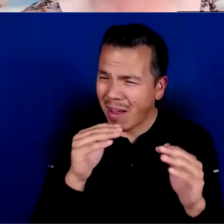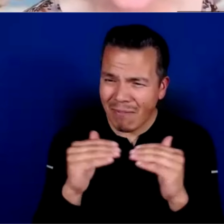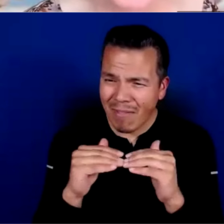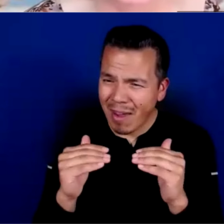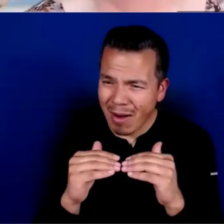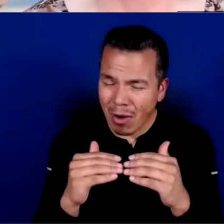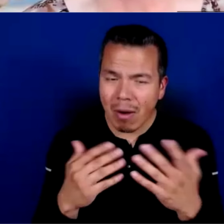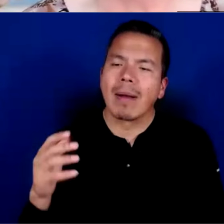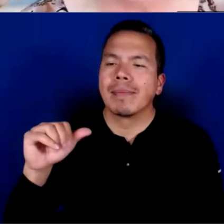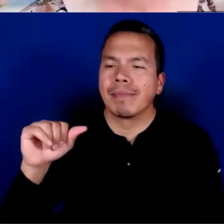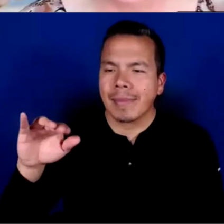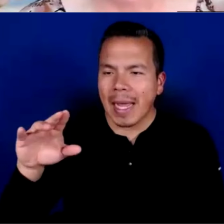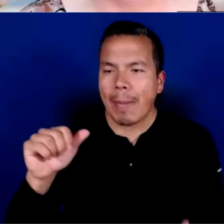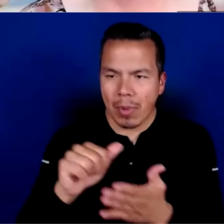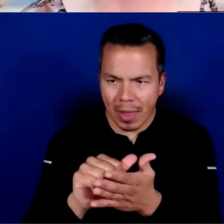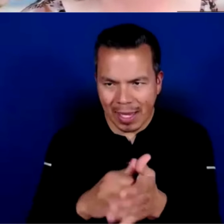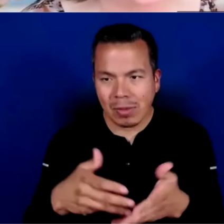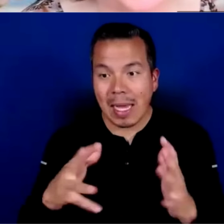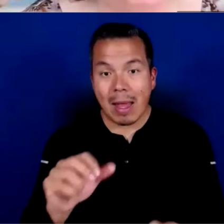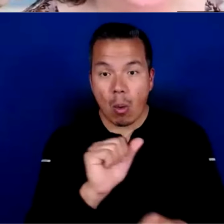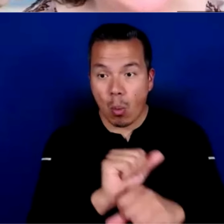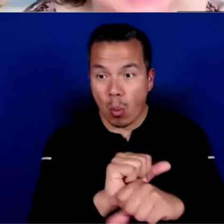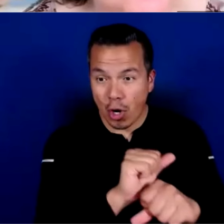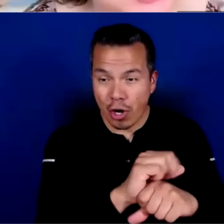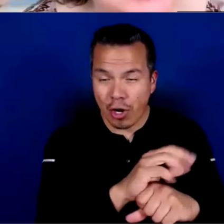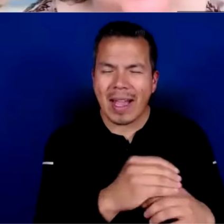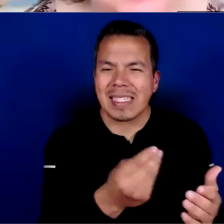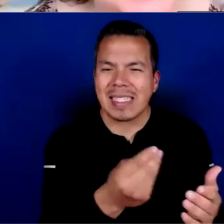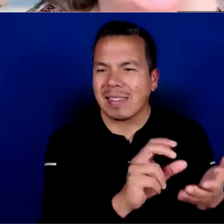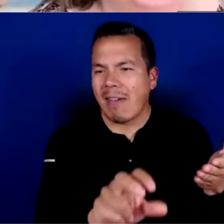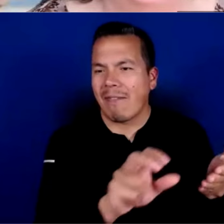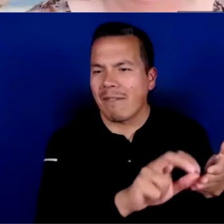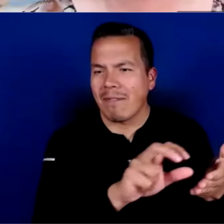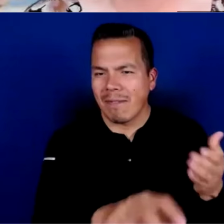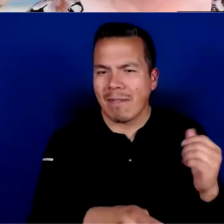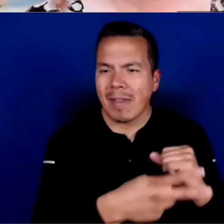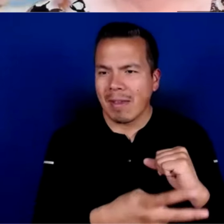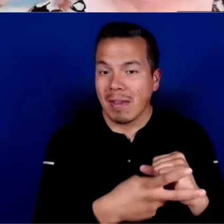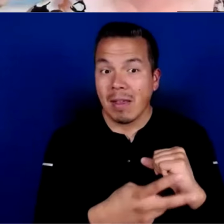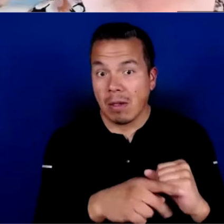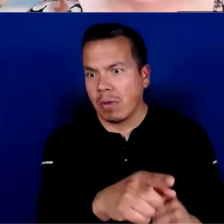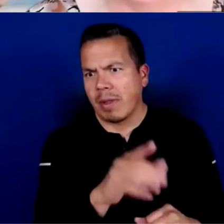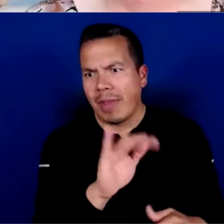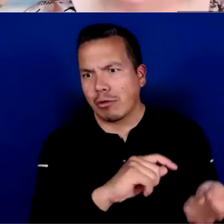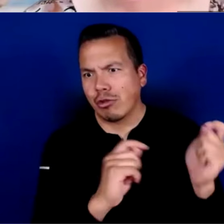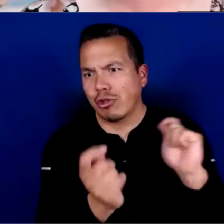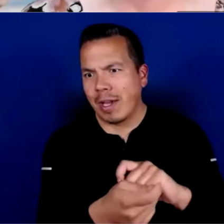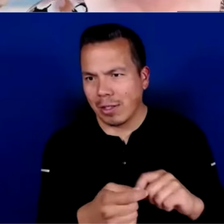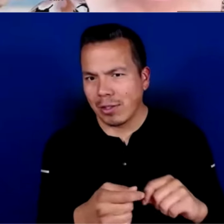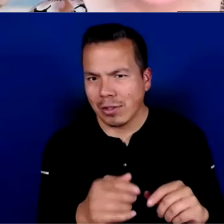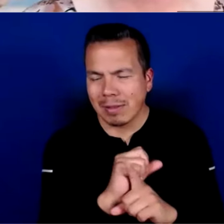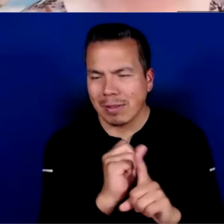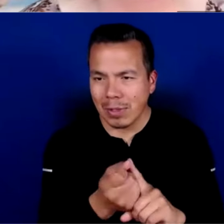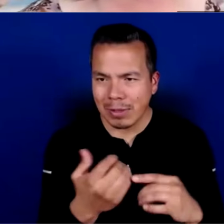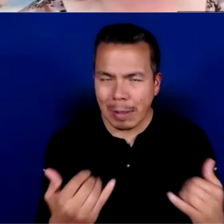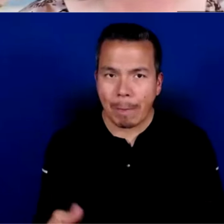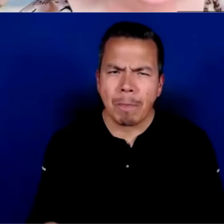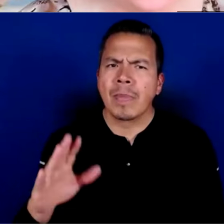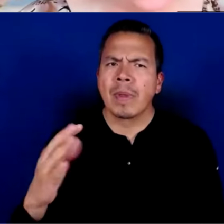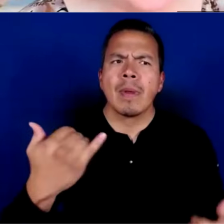people to work and save now. So they've kind of been game changers. So I'm going to pause now and see if we have